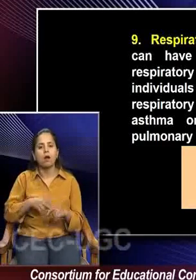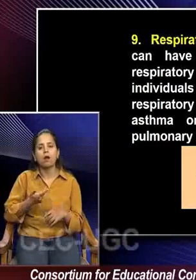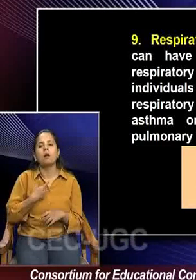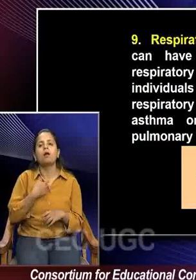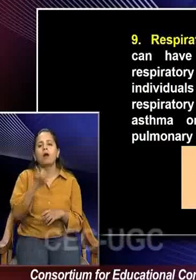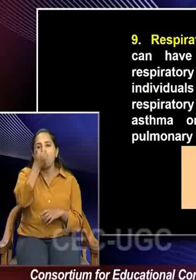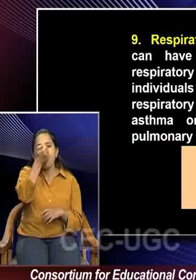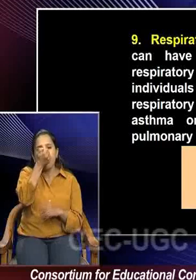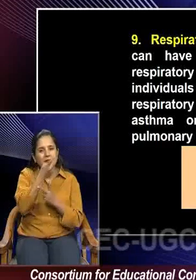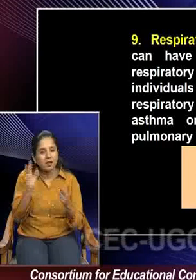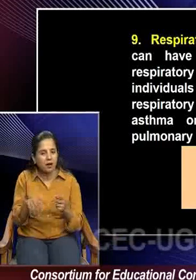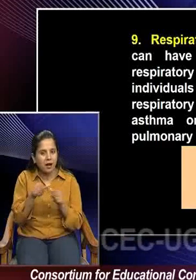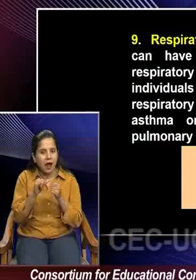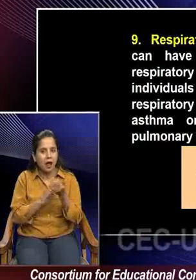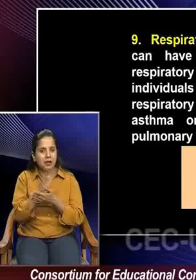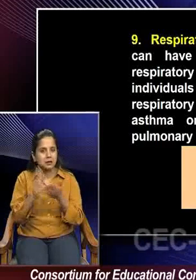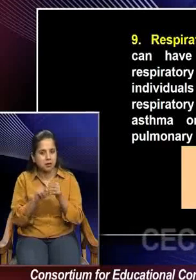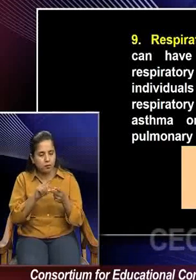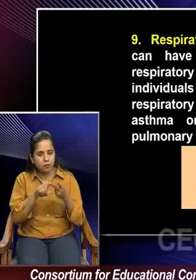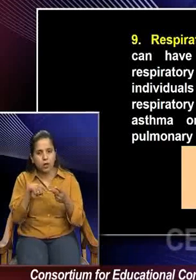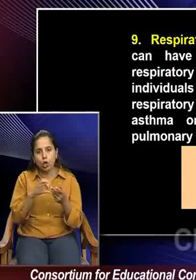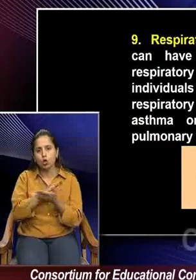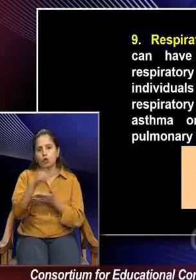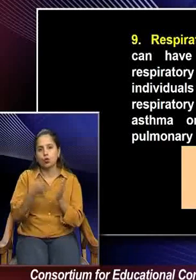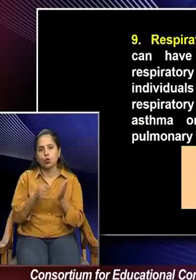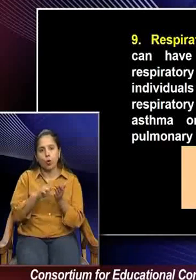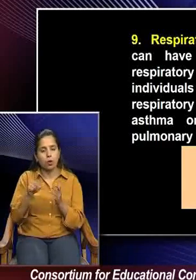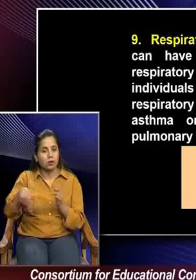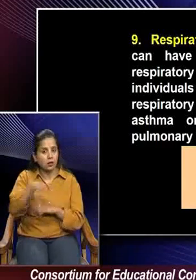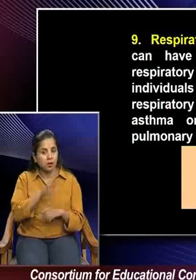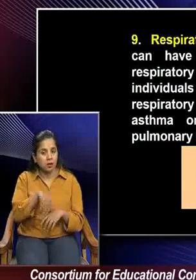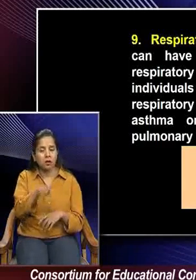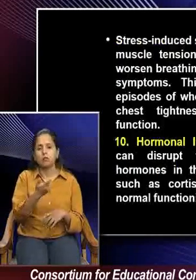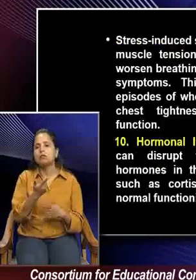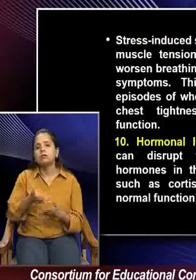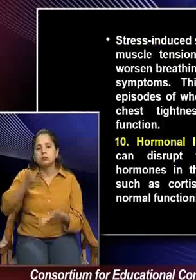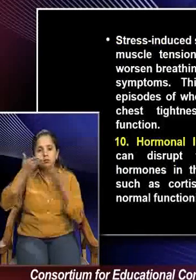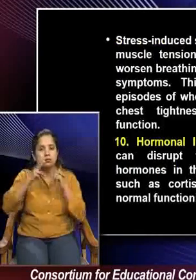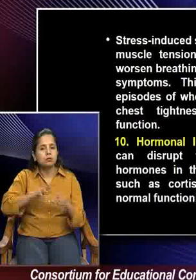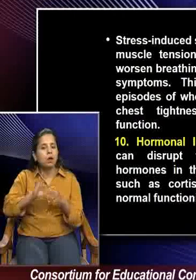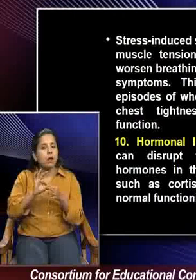or chronic obstructive pulmonary diseases.